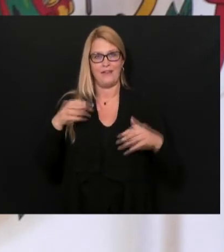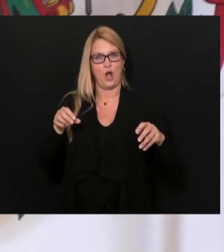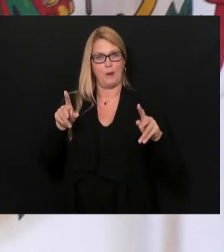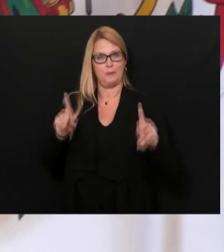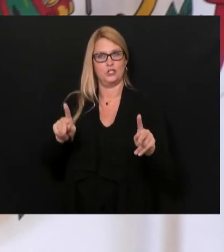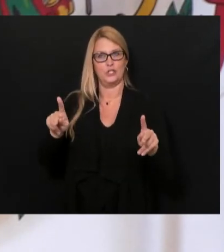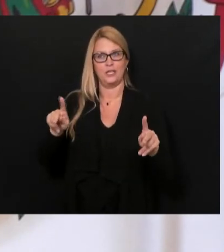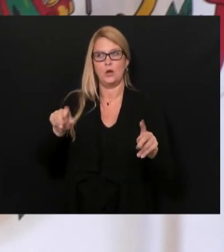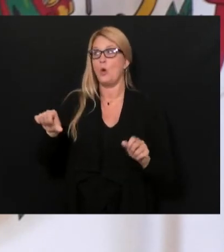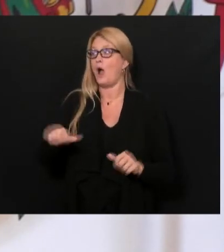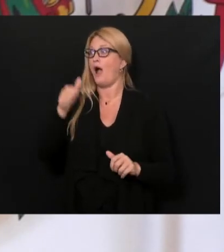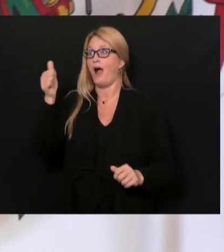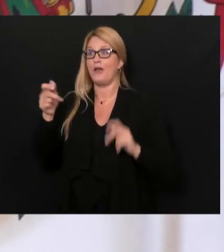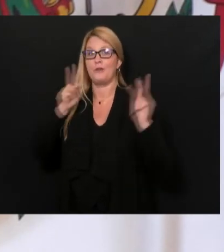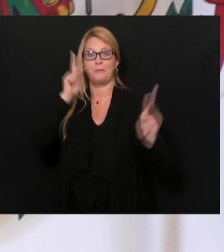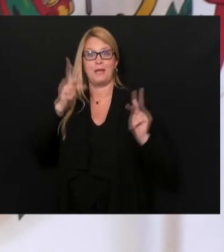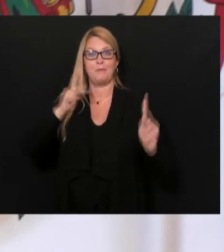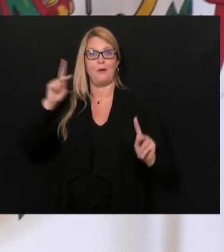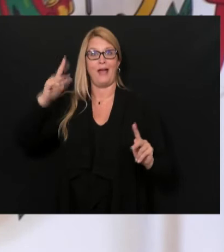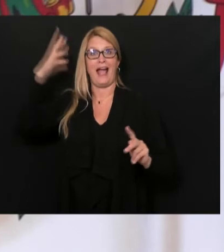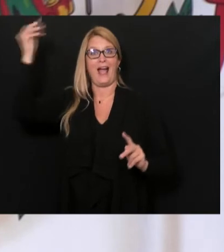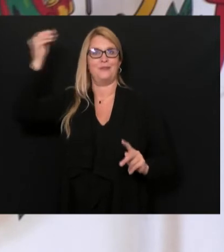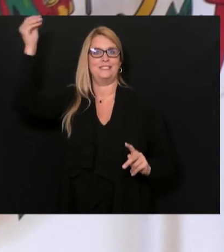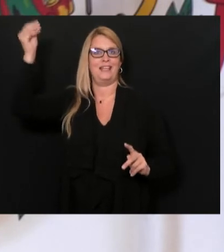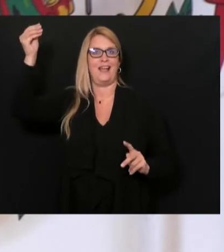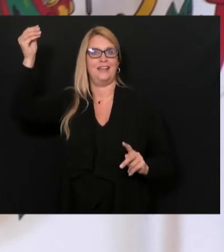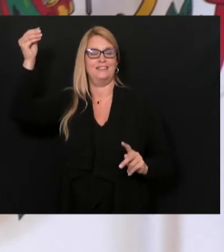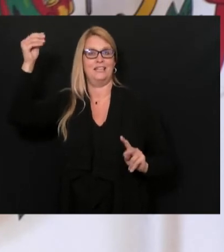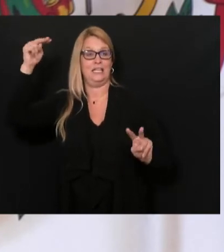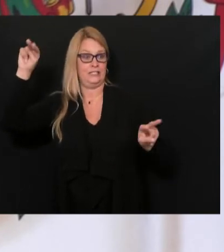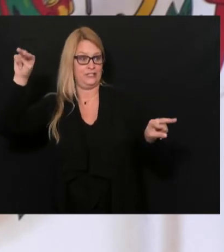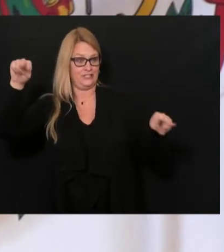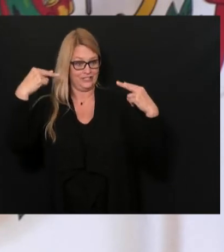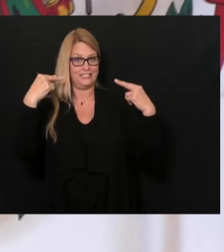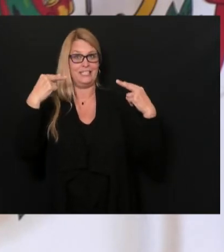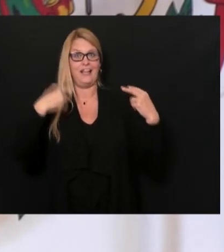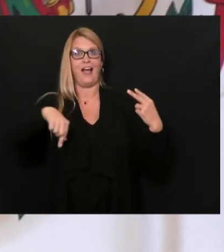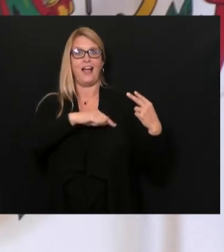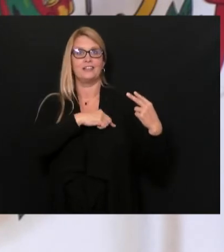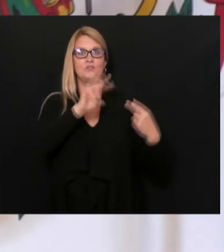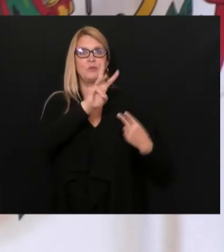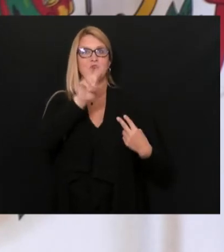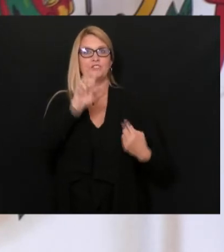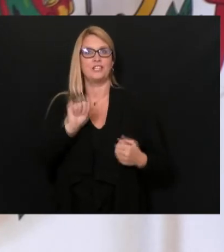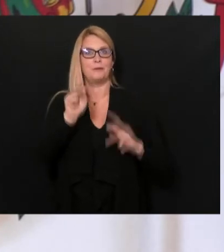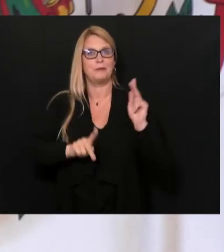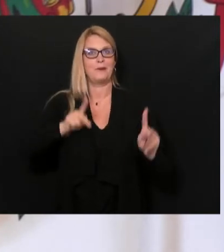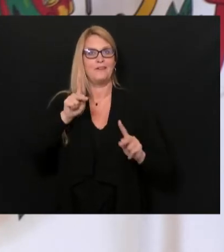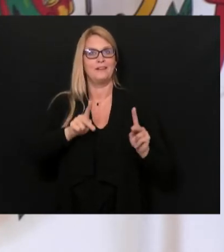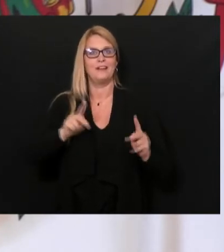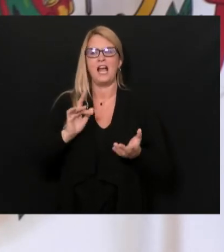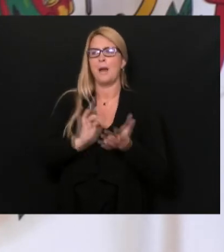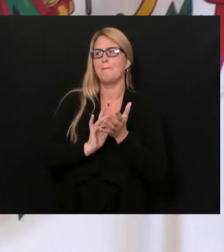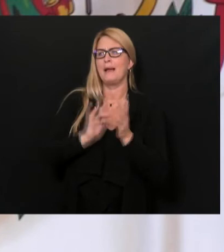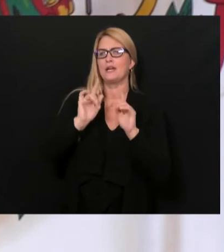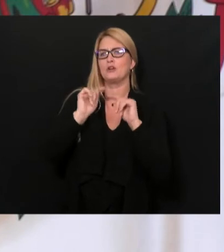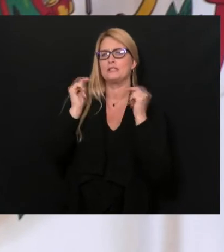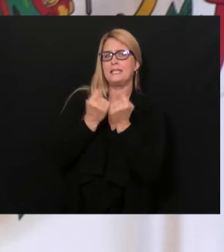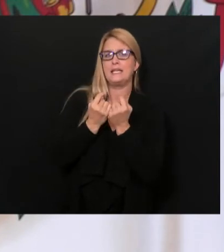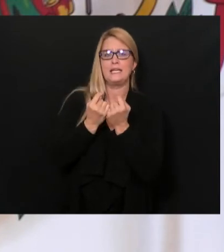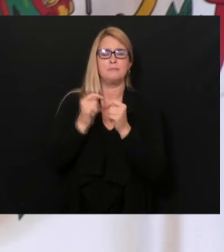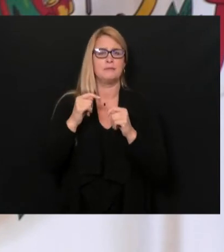others on the outside are saying about us, about West Virginians, about our medical experts, about all of